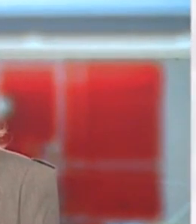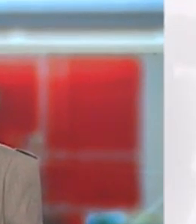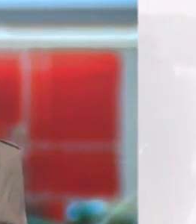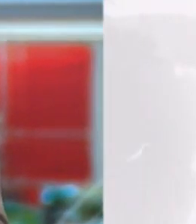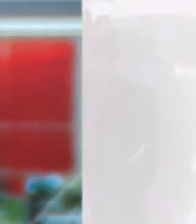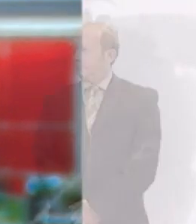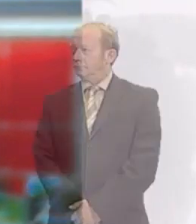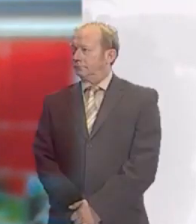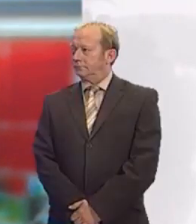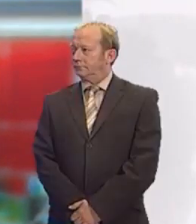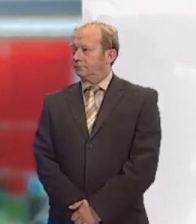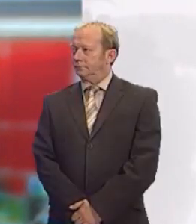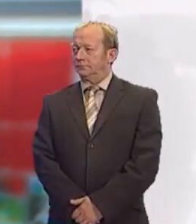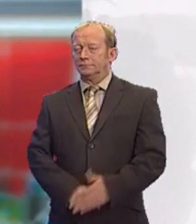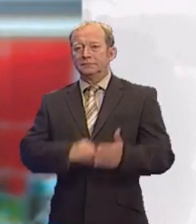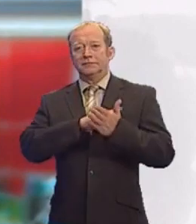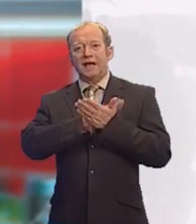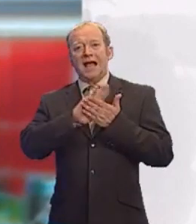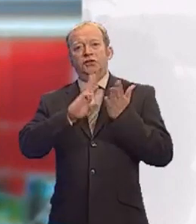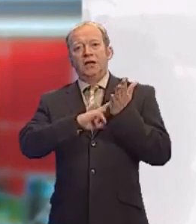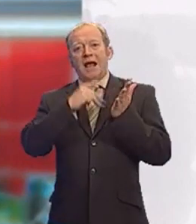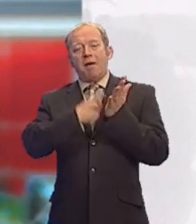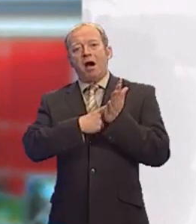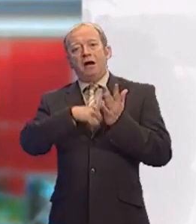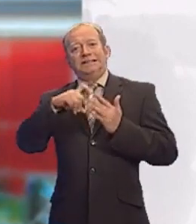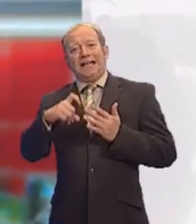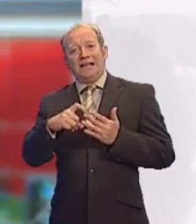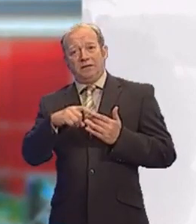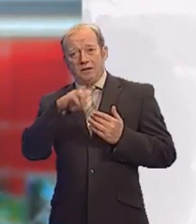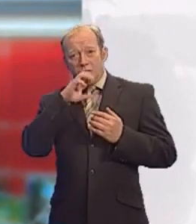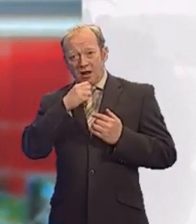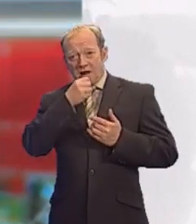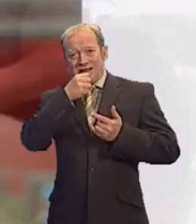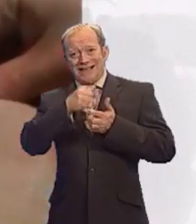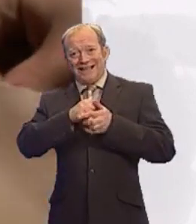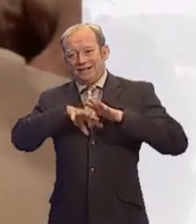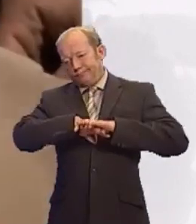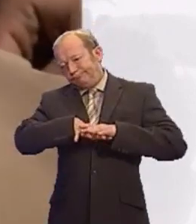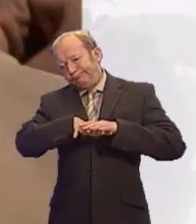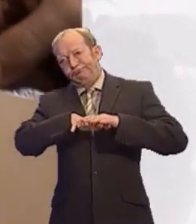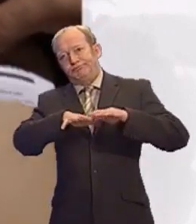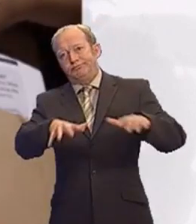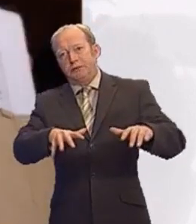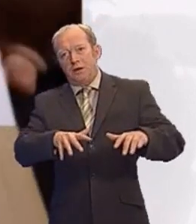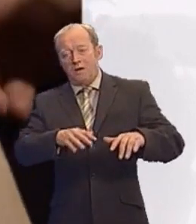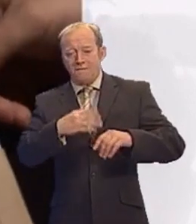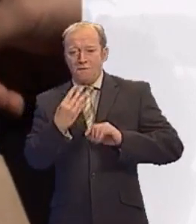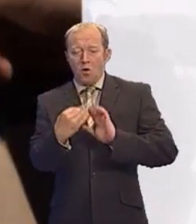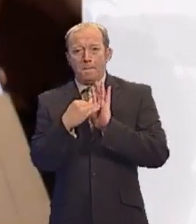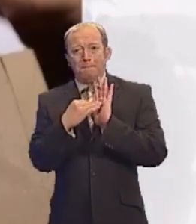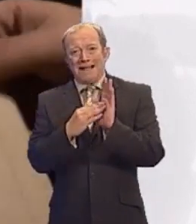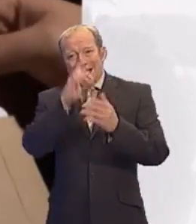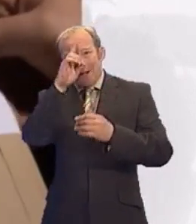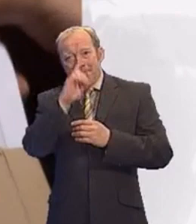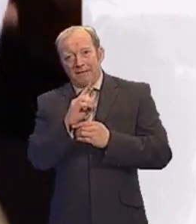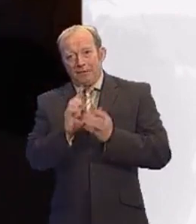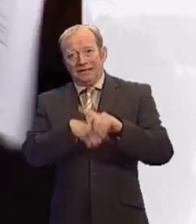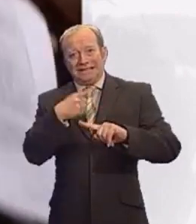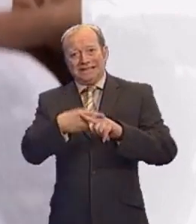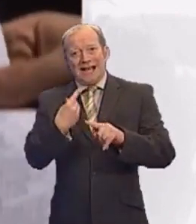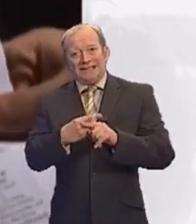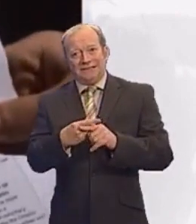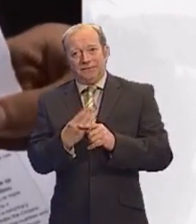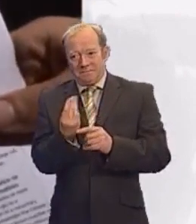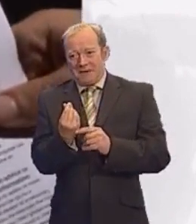First letters are sent out to tell millions of people they've paid the wrong amount of tax. More than 4 million could get rebates, but others could pay